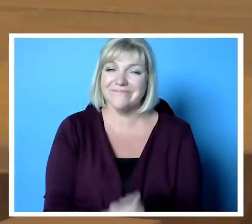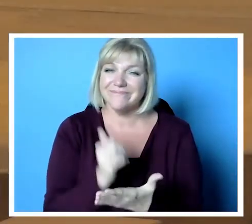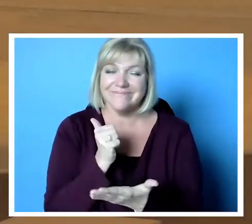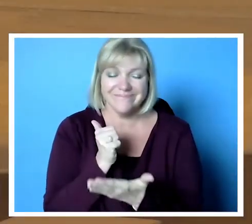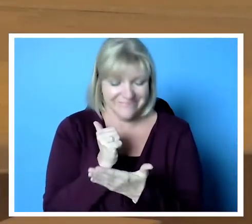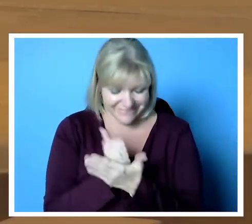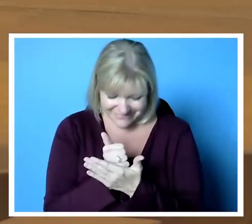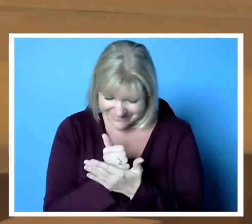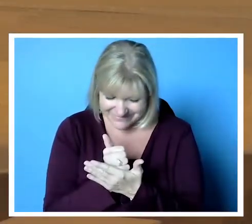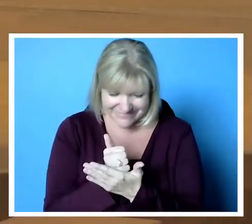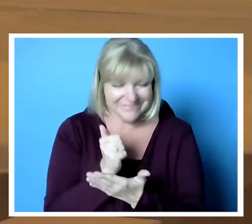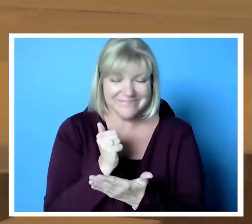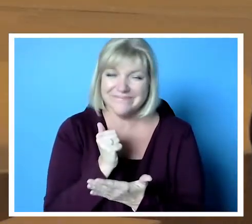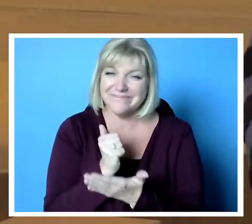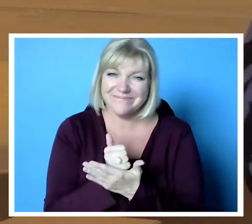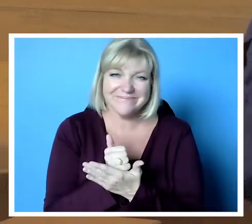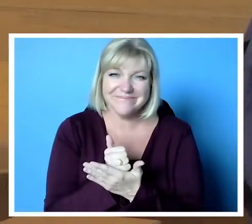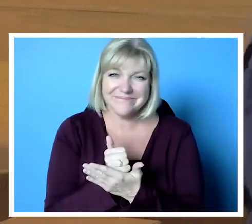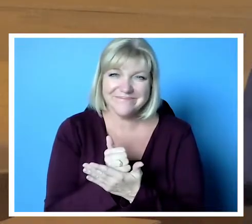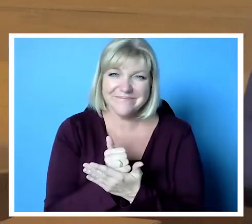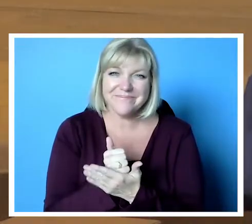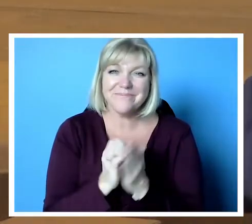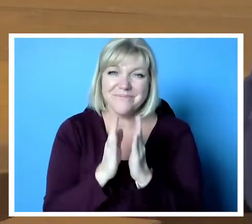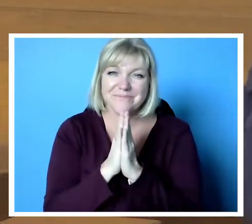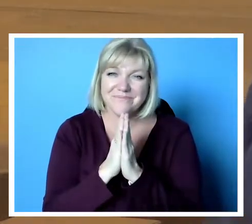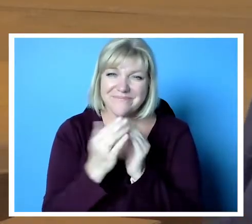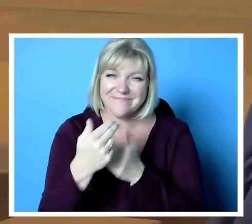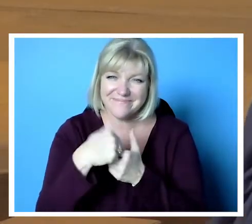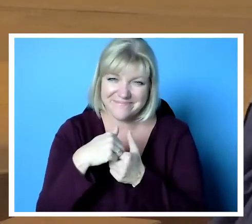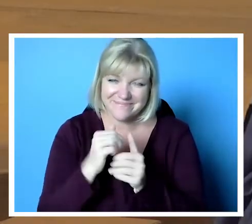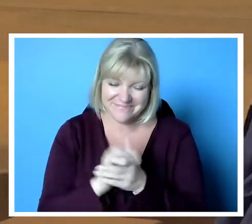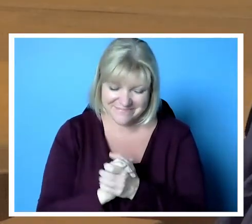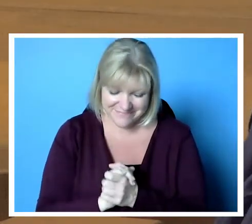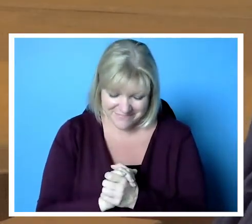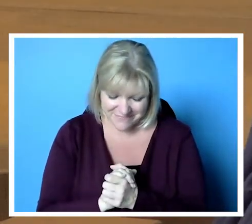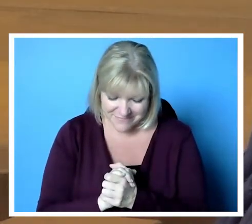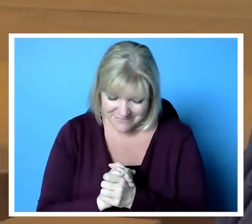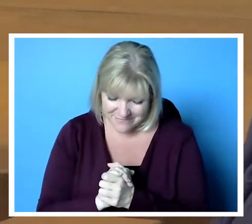Amen. Amen. Will you pray with me, please?